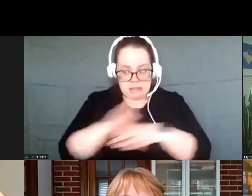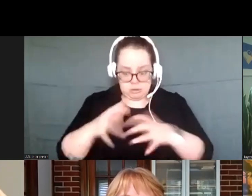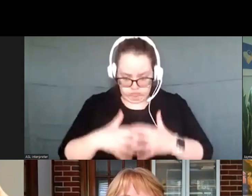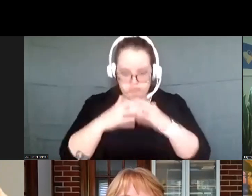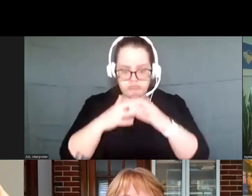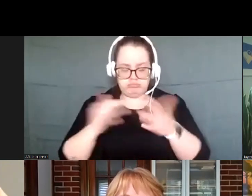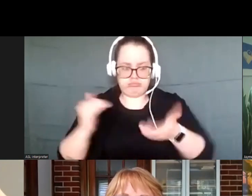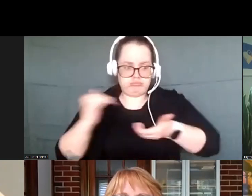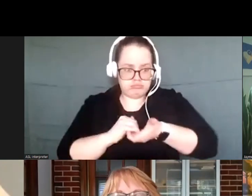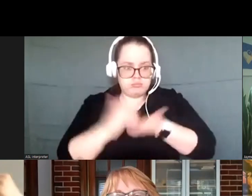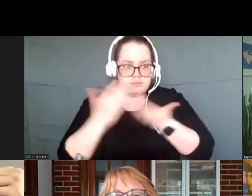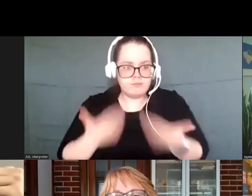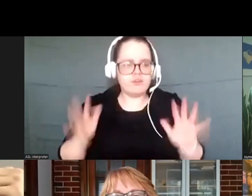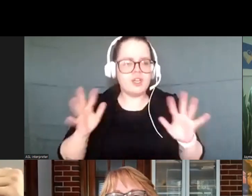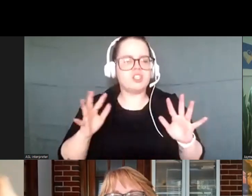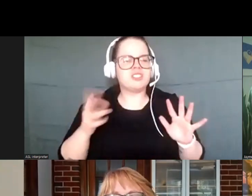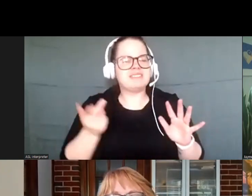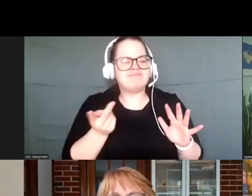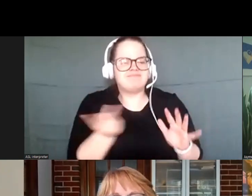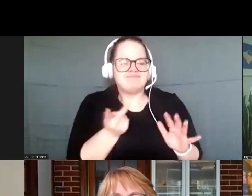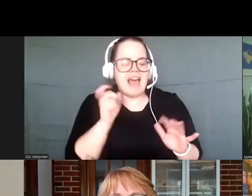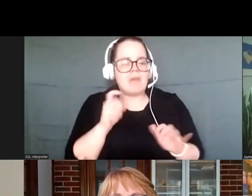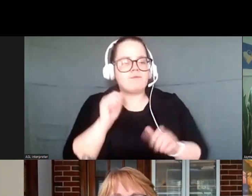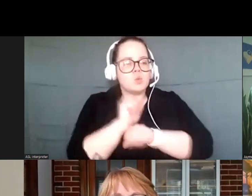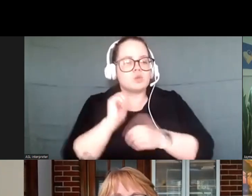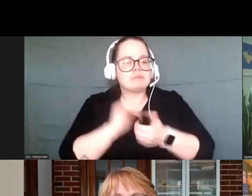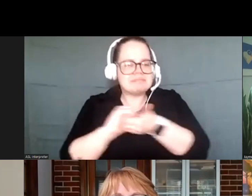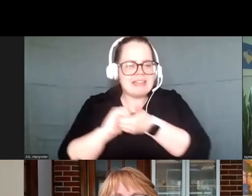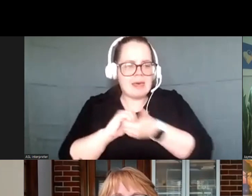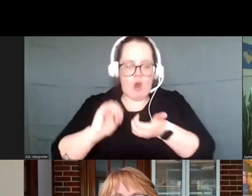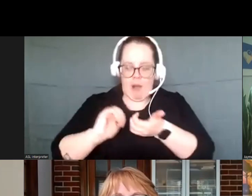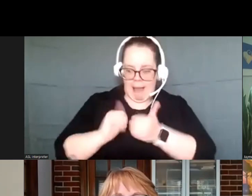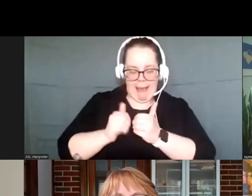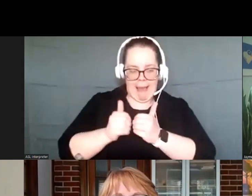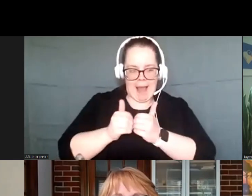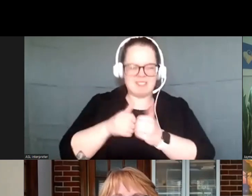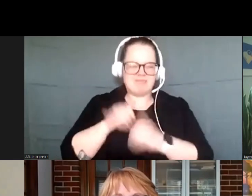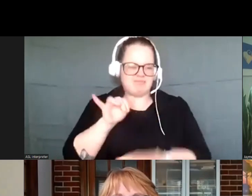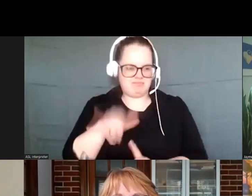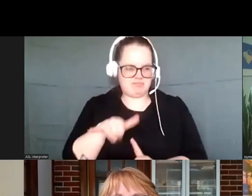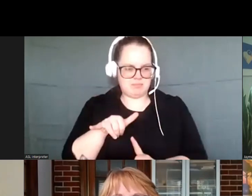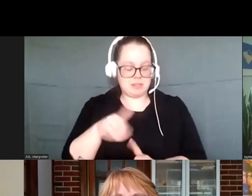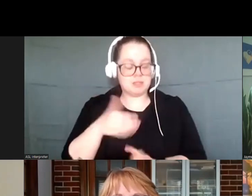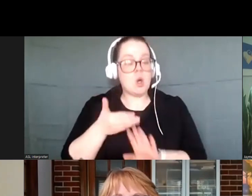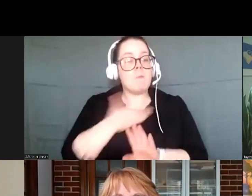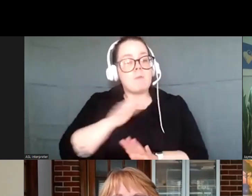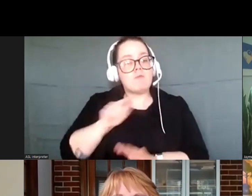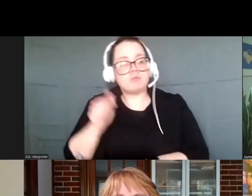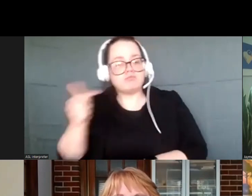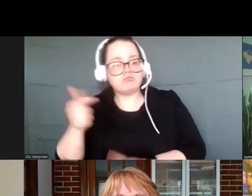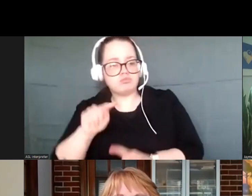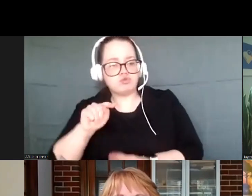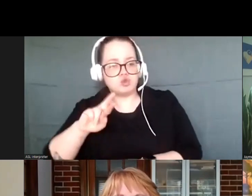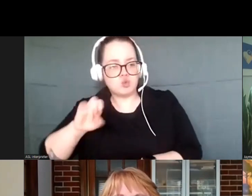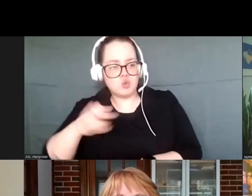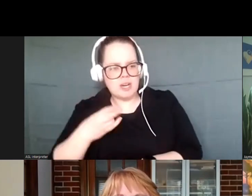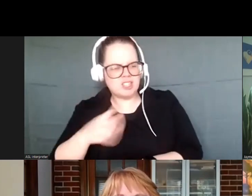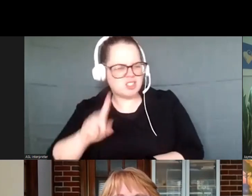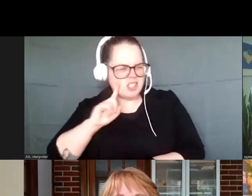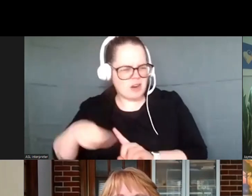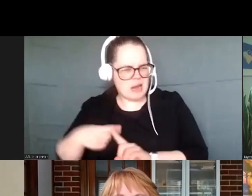that relationship sustainable. Before we pass it off to Trish to hear about what she's looking